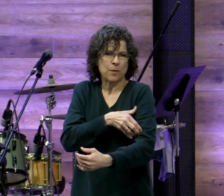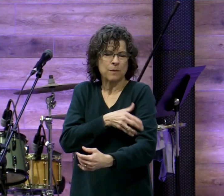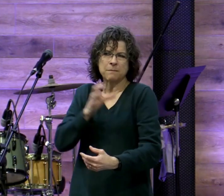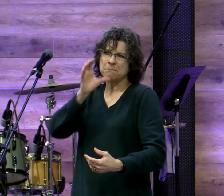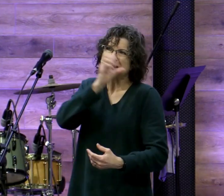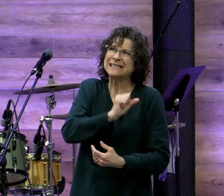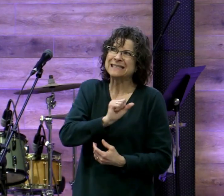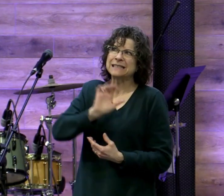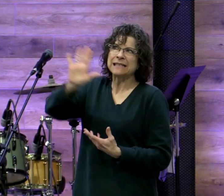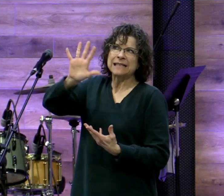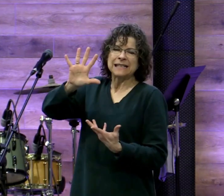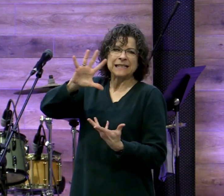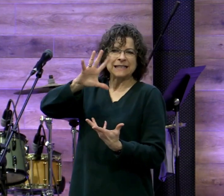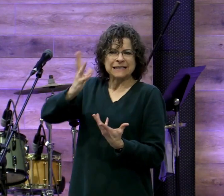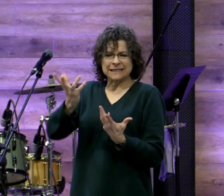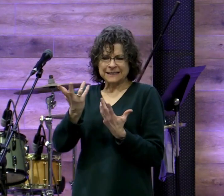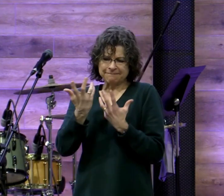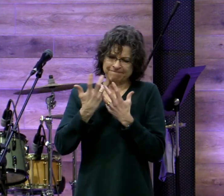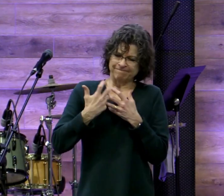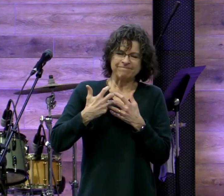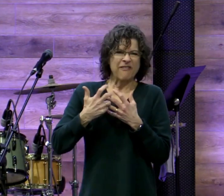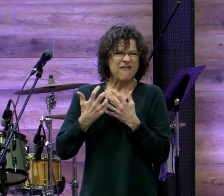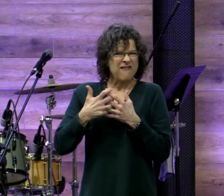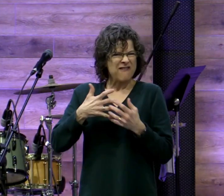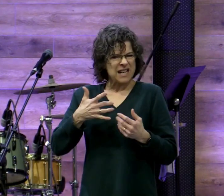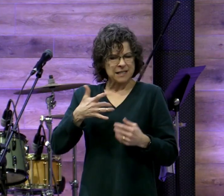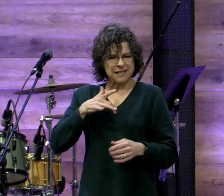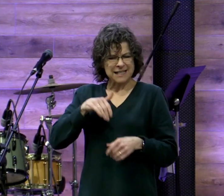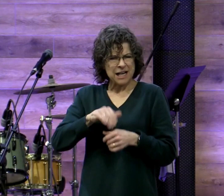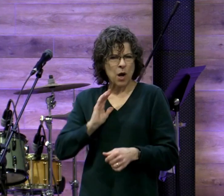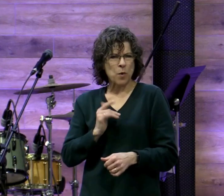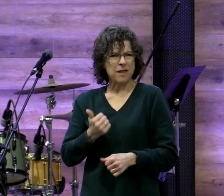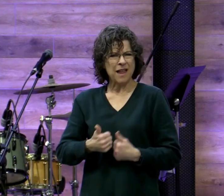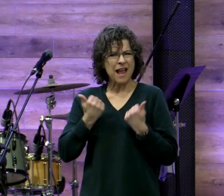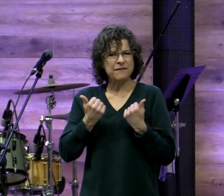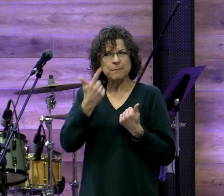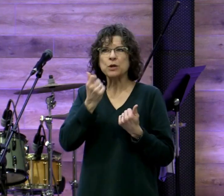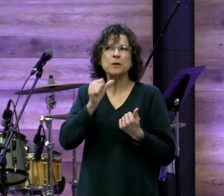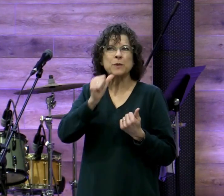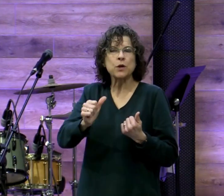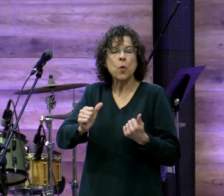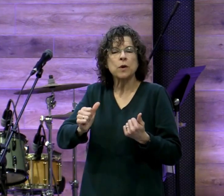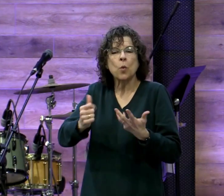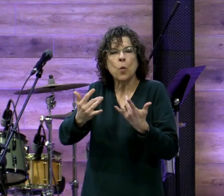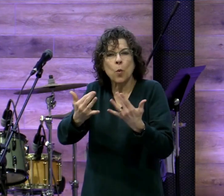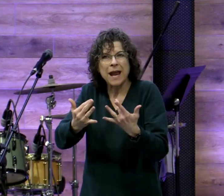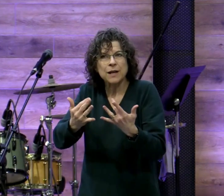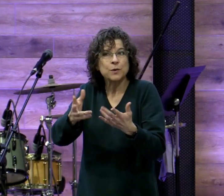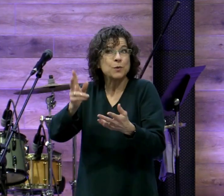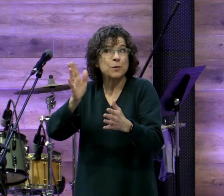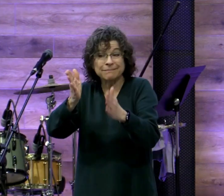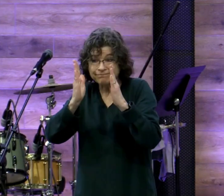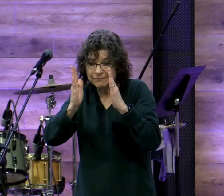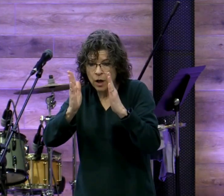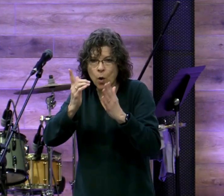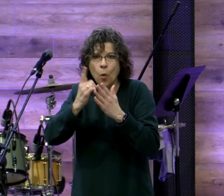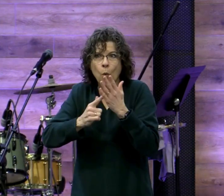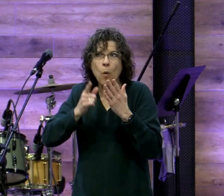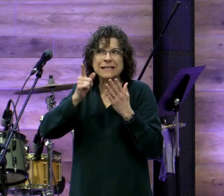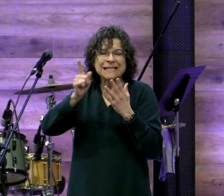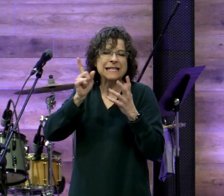at his word in that. Step out. Do what he tells you to do and see God's power meet you